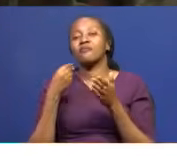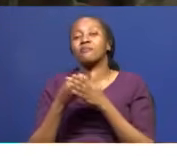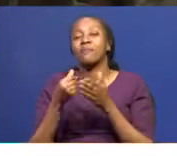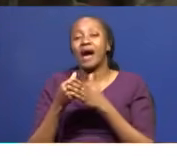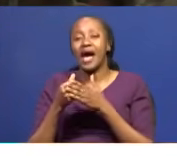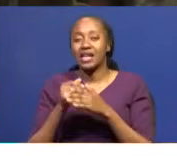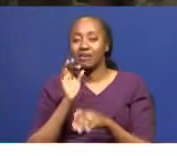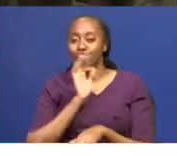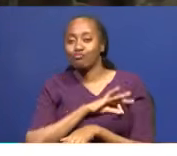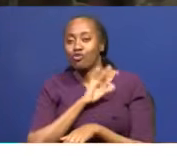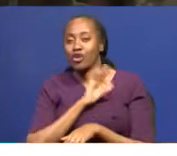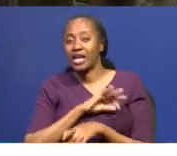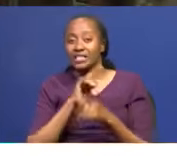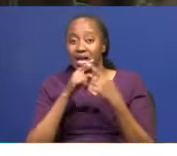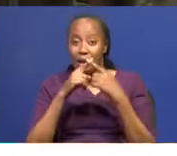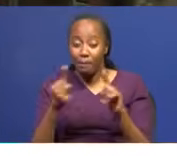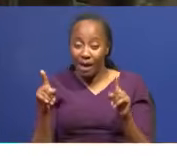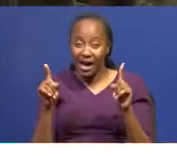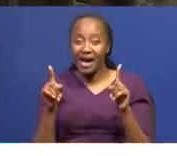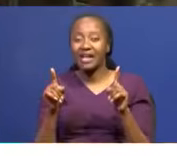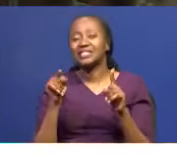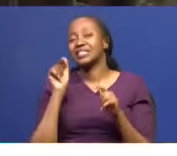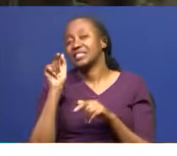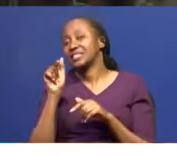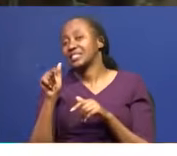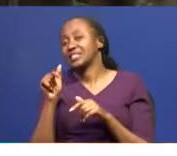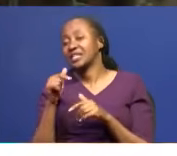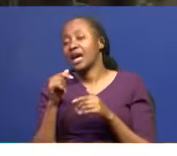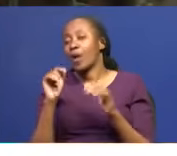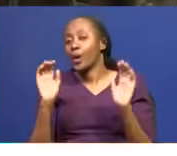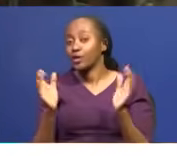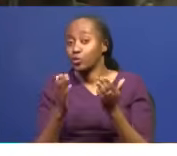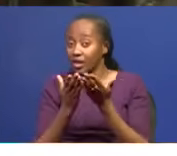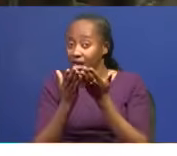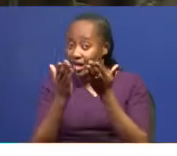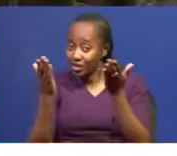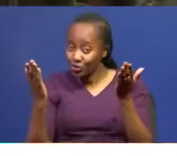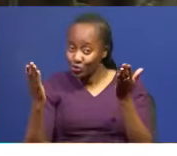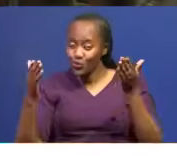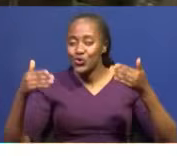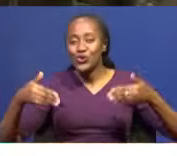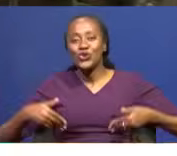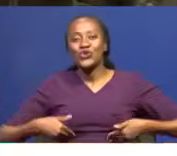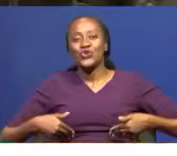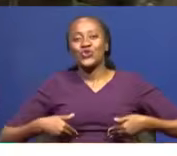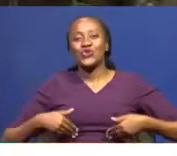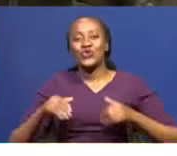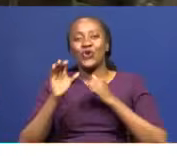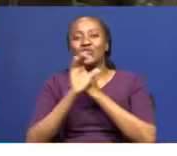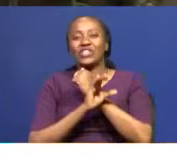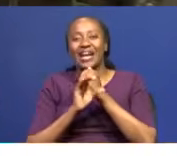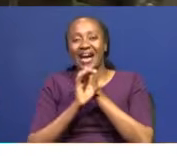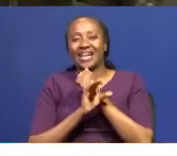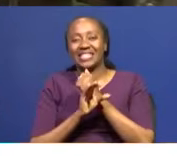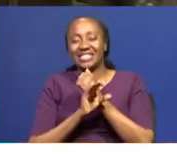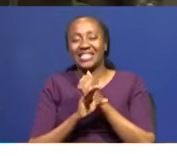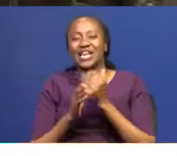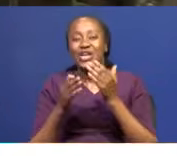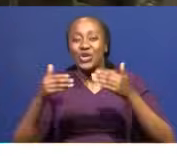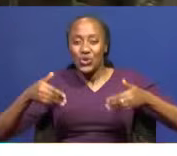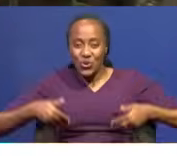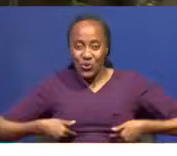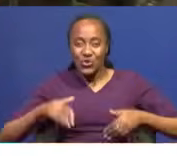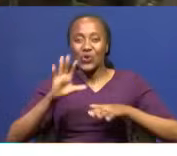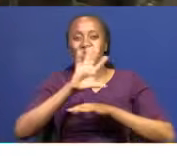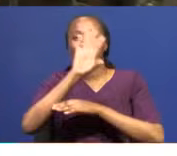job opportunities, it is unmatched. And therefore I want to encourage the youth of this country, the youth of the continent of